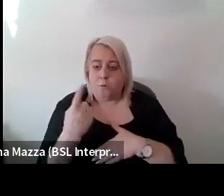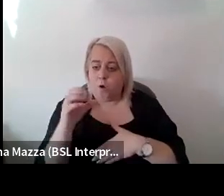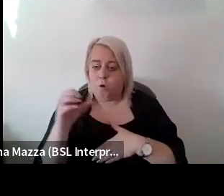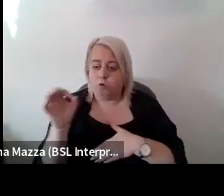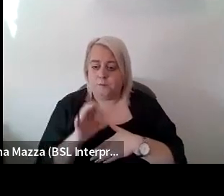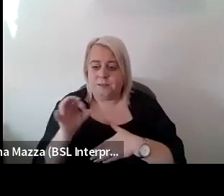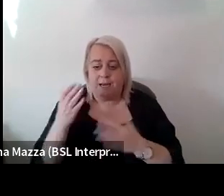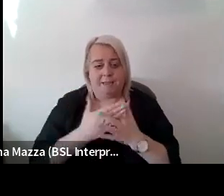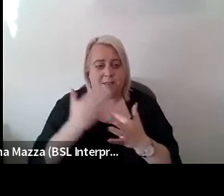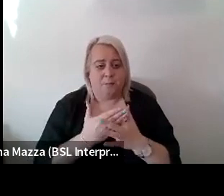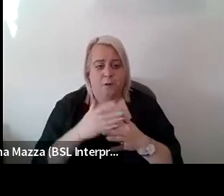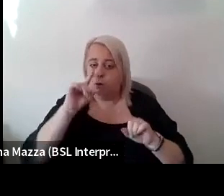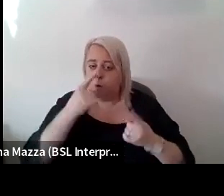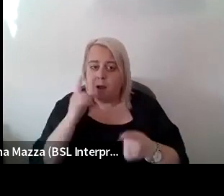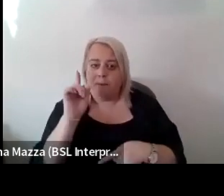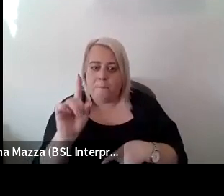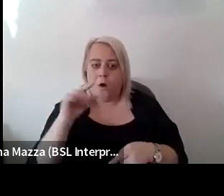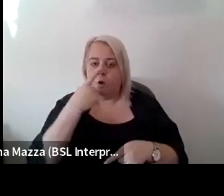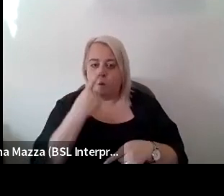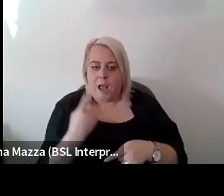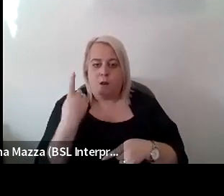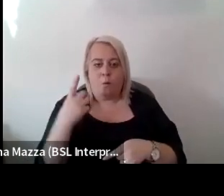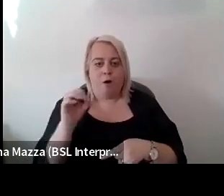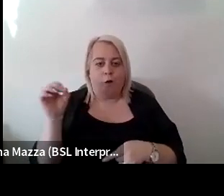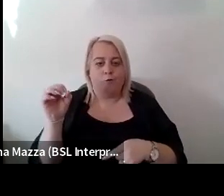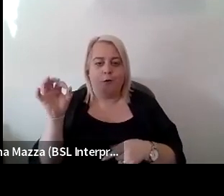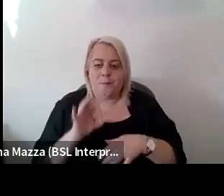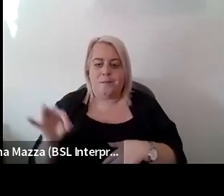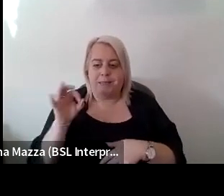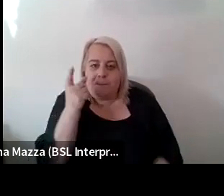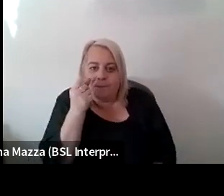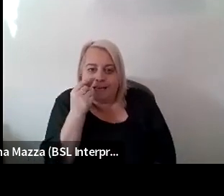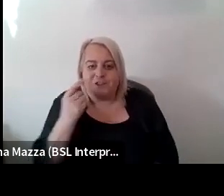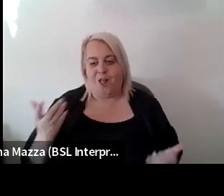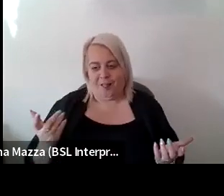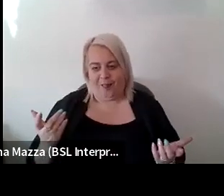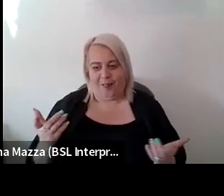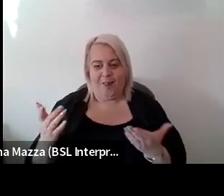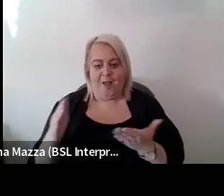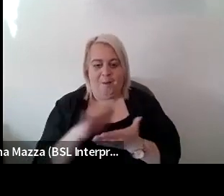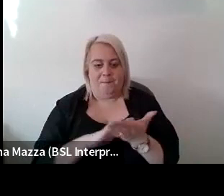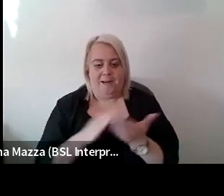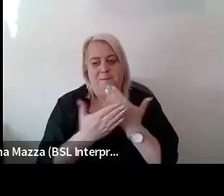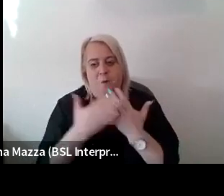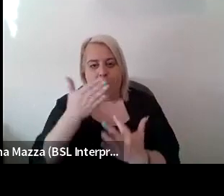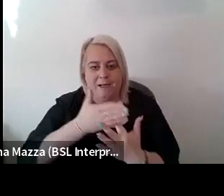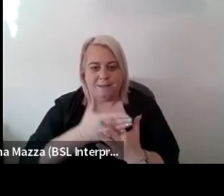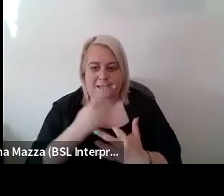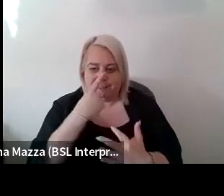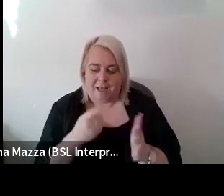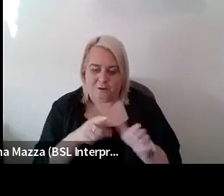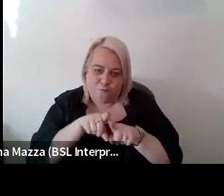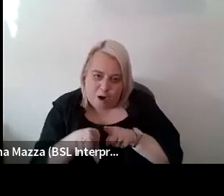accessible, but you can always be 100% intentional about trying to be more accessible. And I thought that was a really good sentiment in